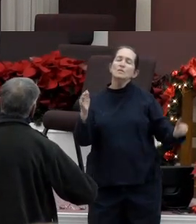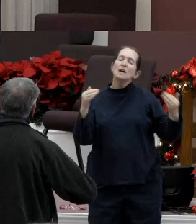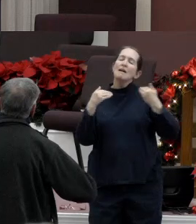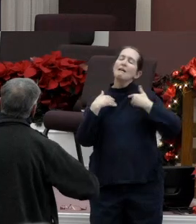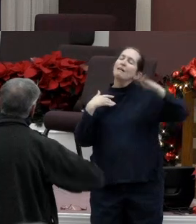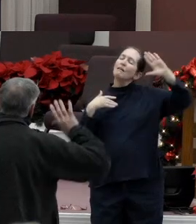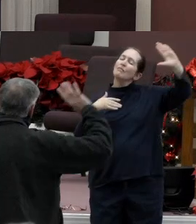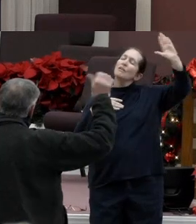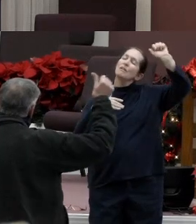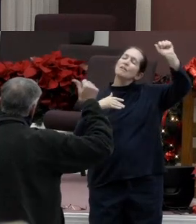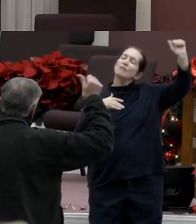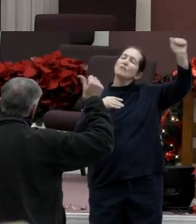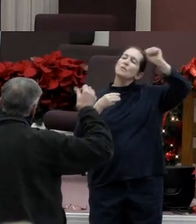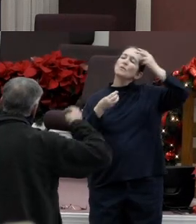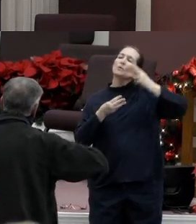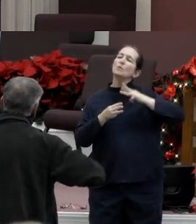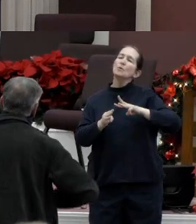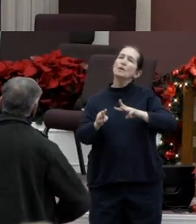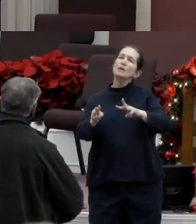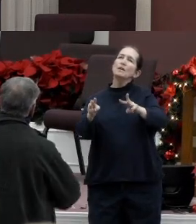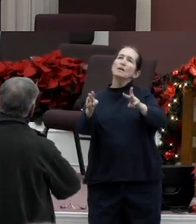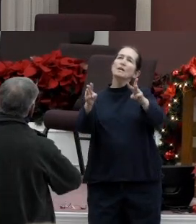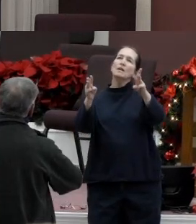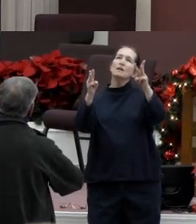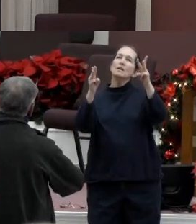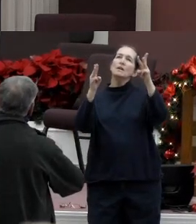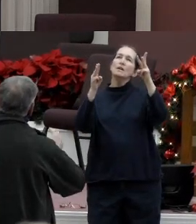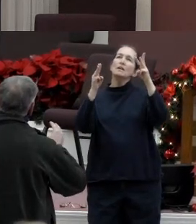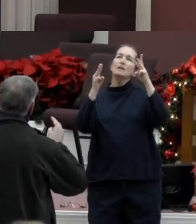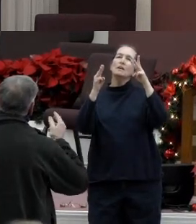Lord. Have thine own